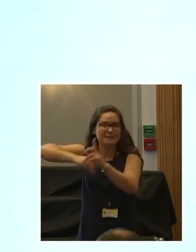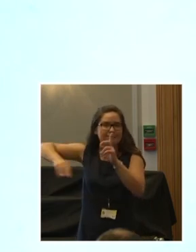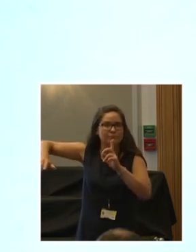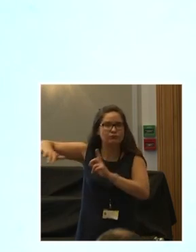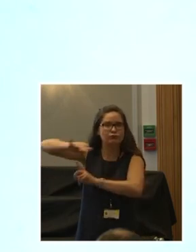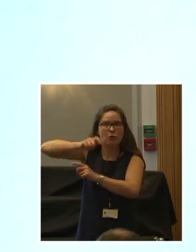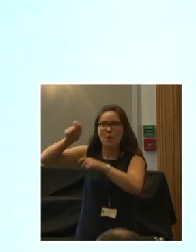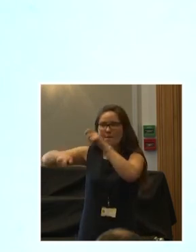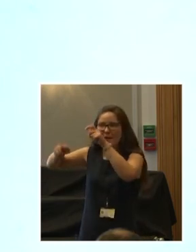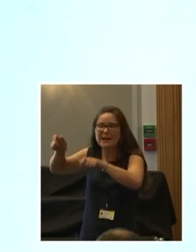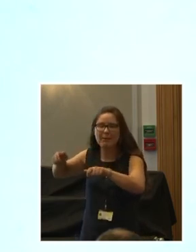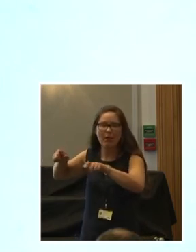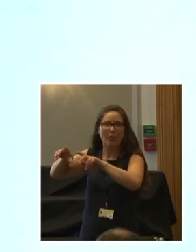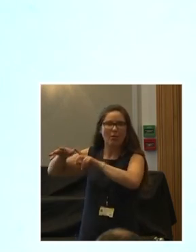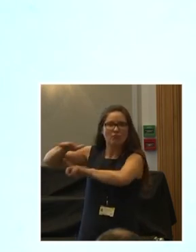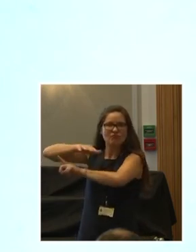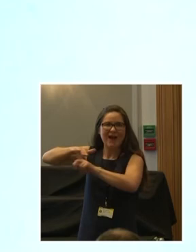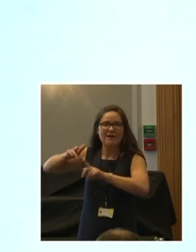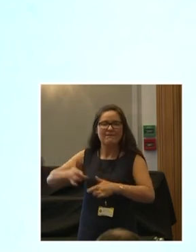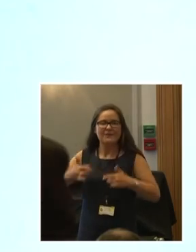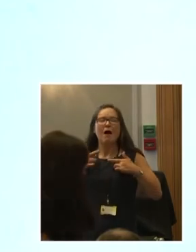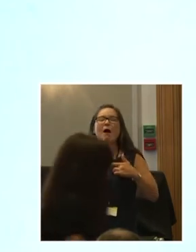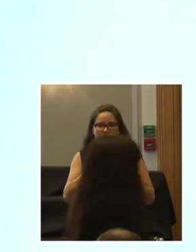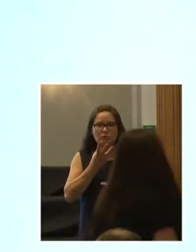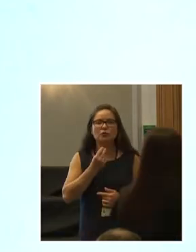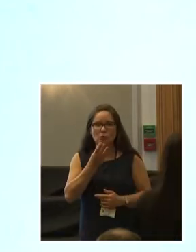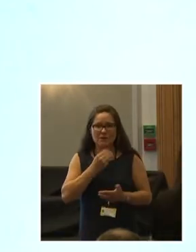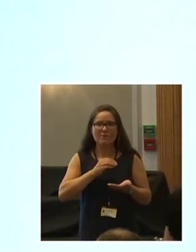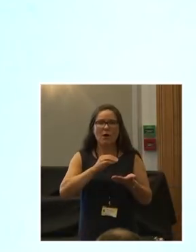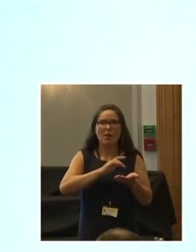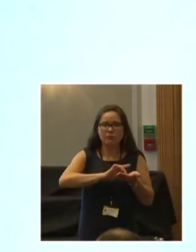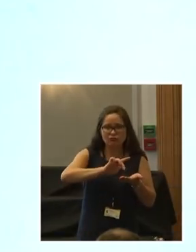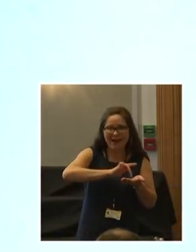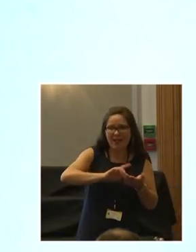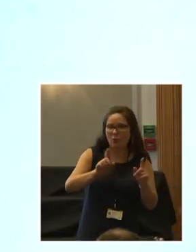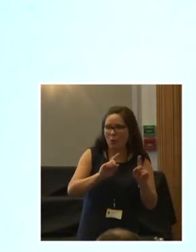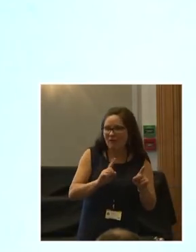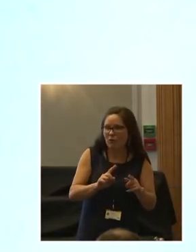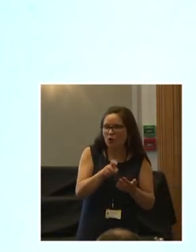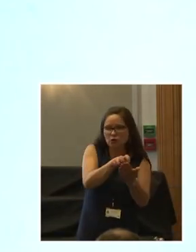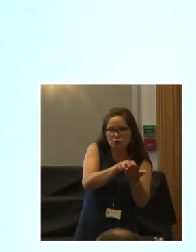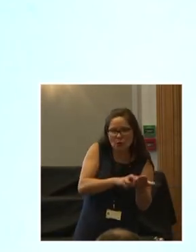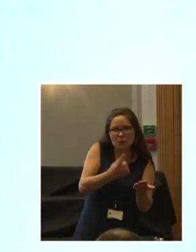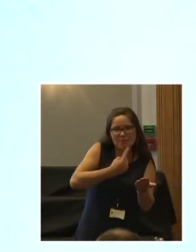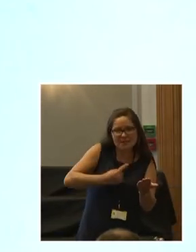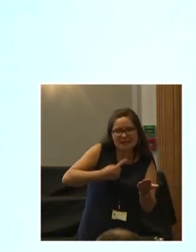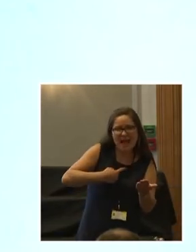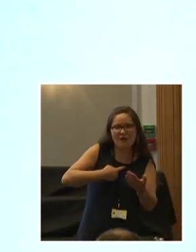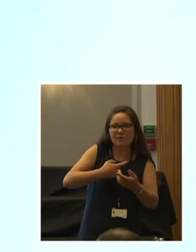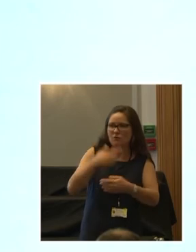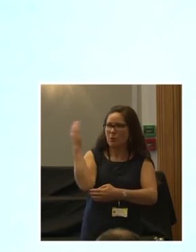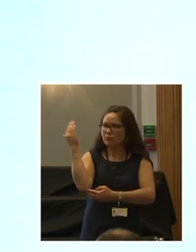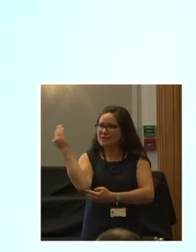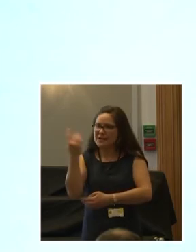that actually Braille was a useful tool for writing notes, for proofing documents, delivering presentations. But even